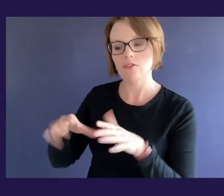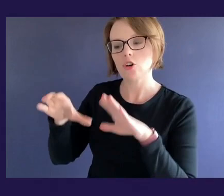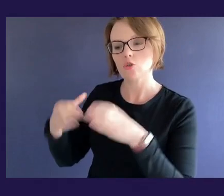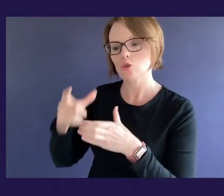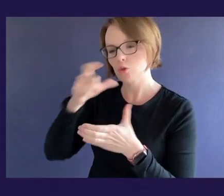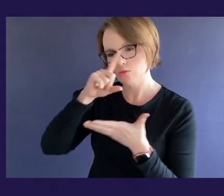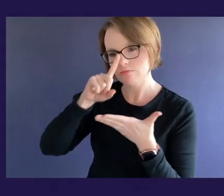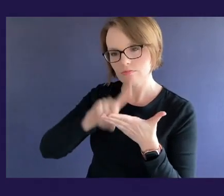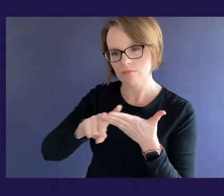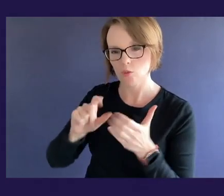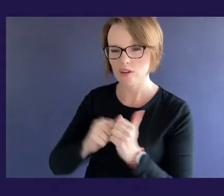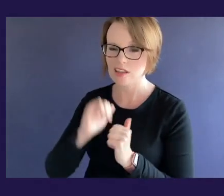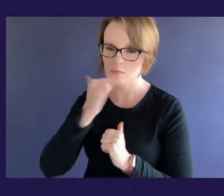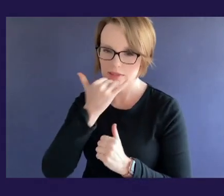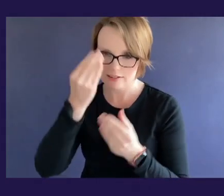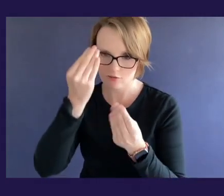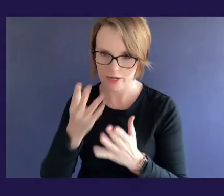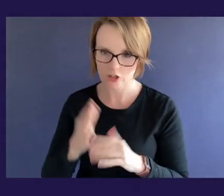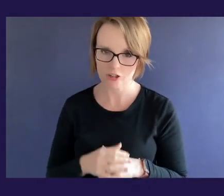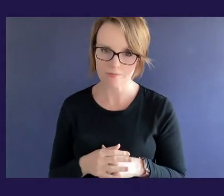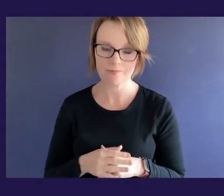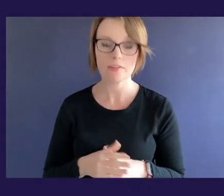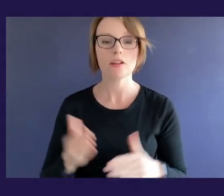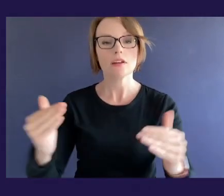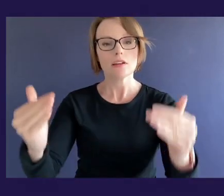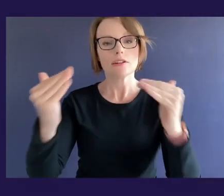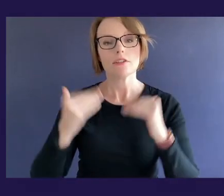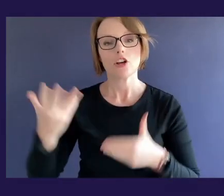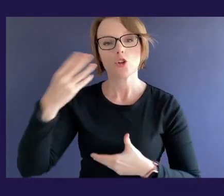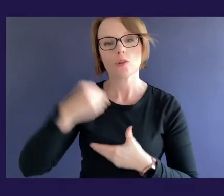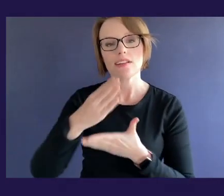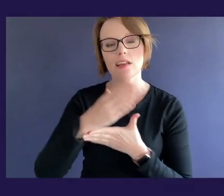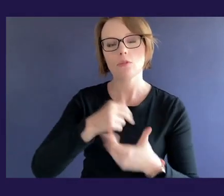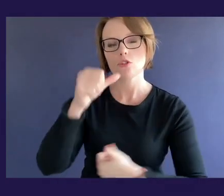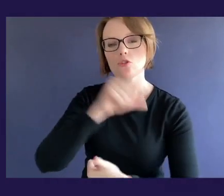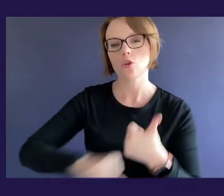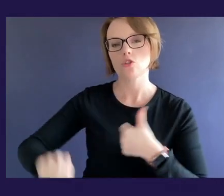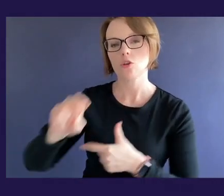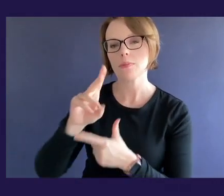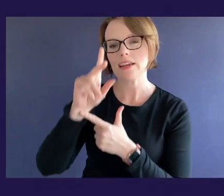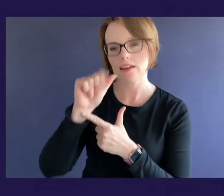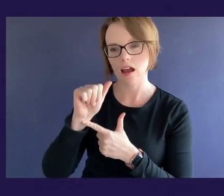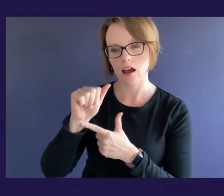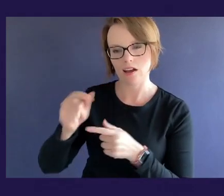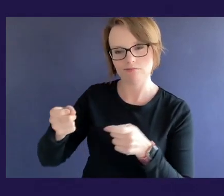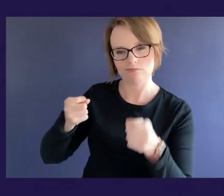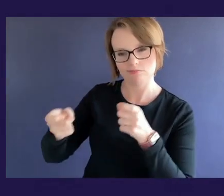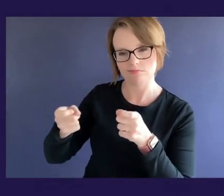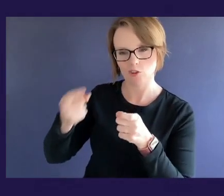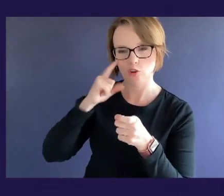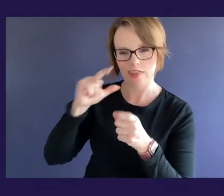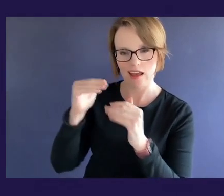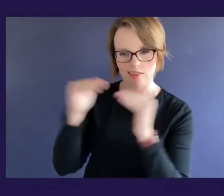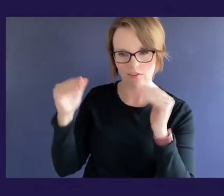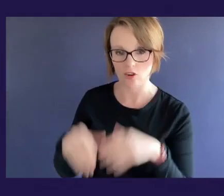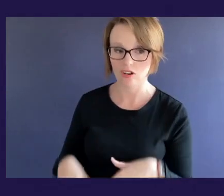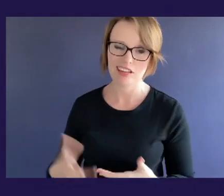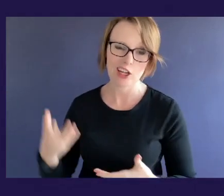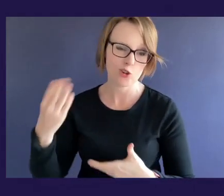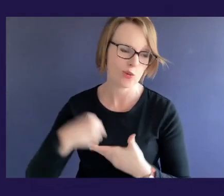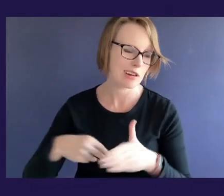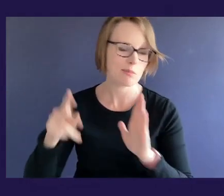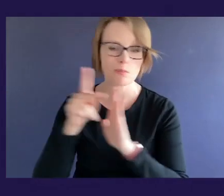disinformation. We also included social media regulation in this level. So this included all of the policies